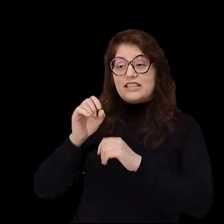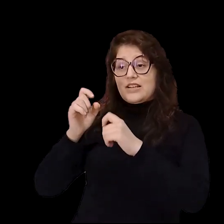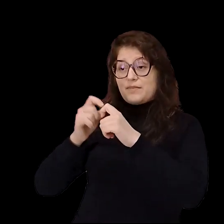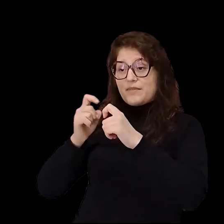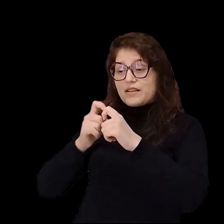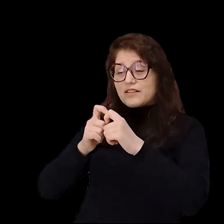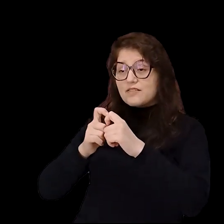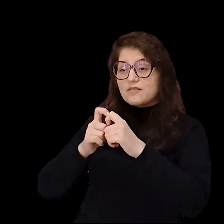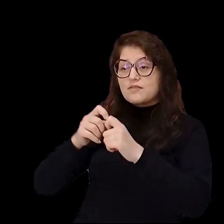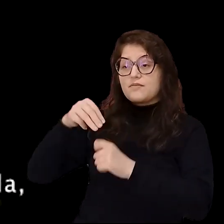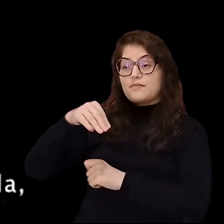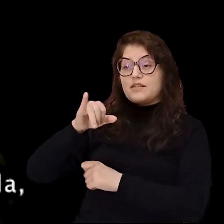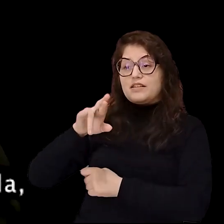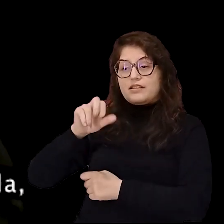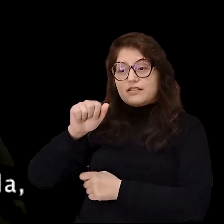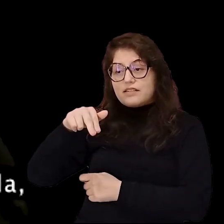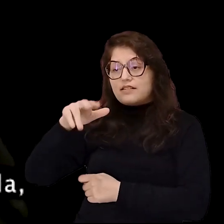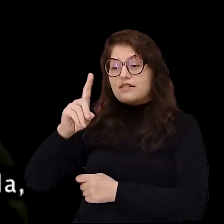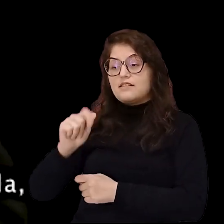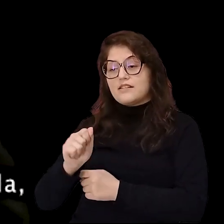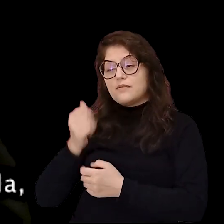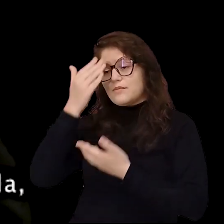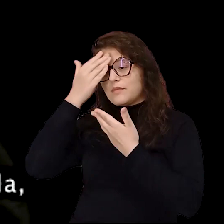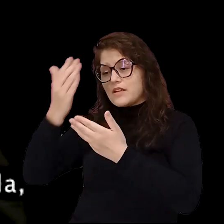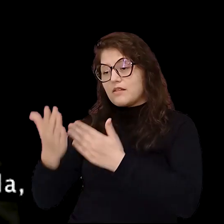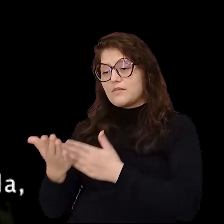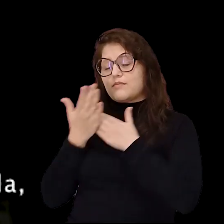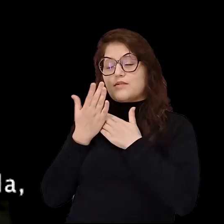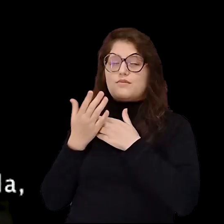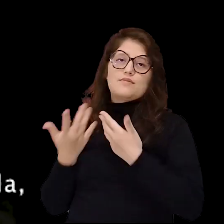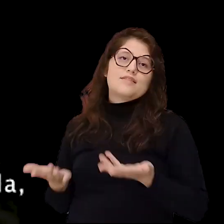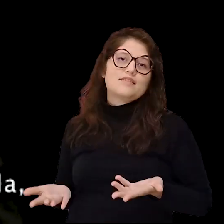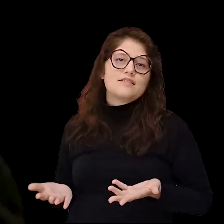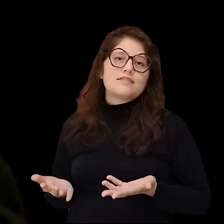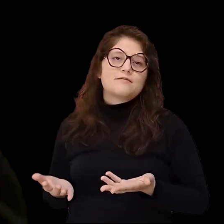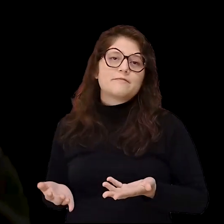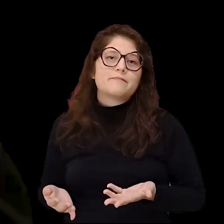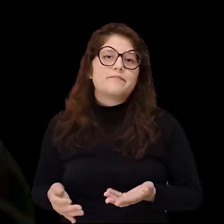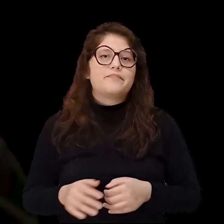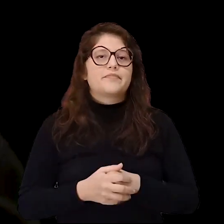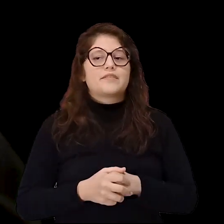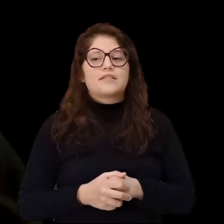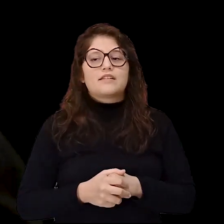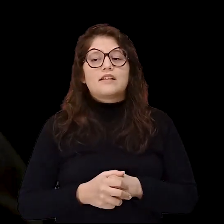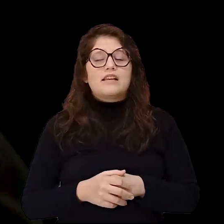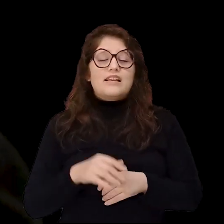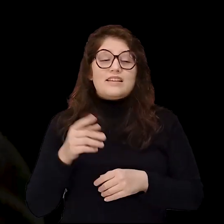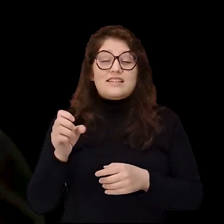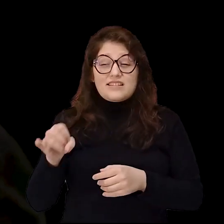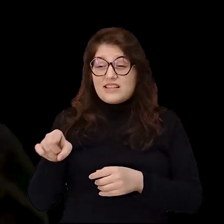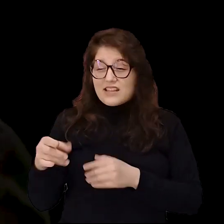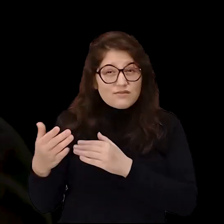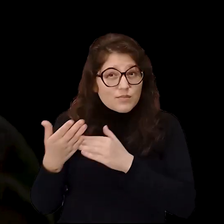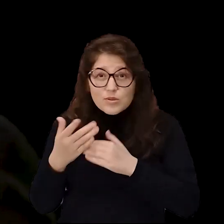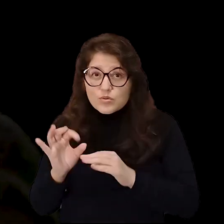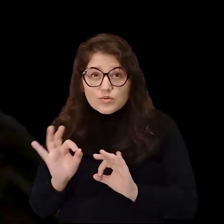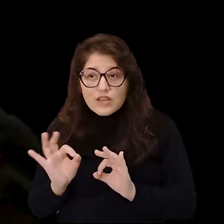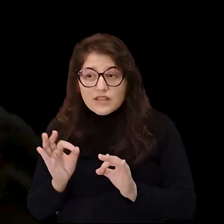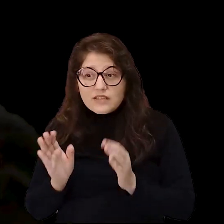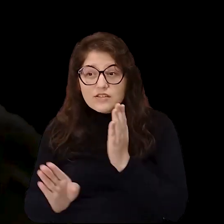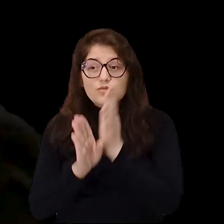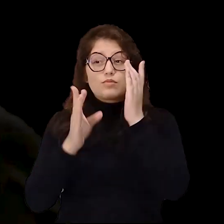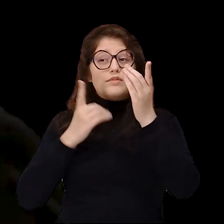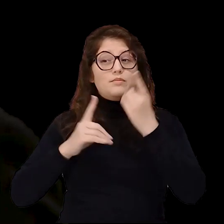feelings are coming back. And if it weren't for Dr. Miranda and that, I would still be at home with the covers pulled over my